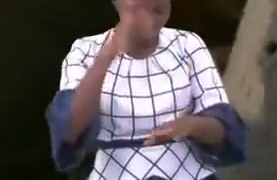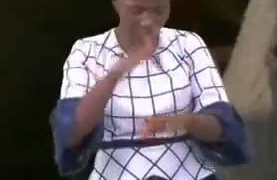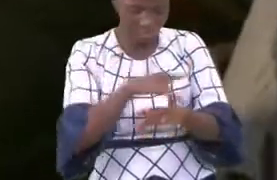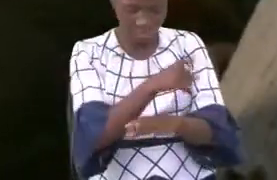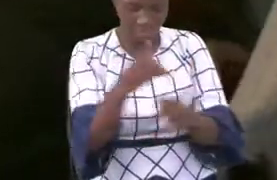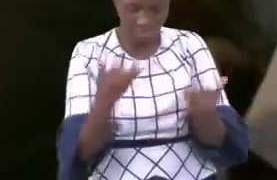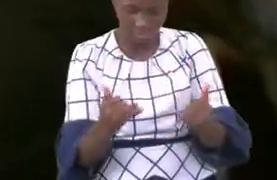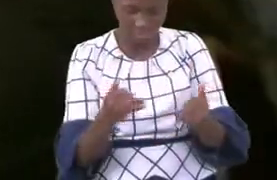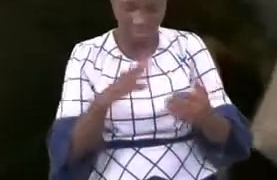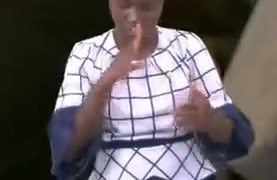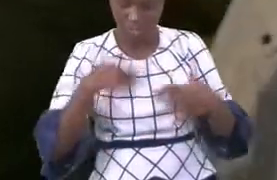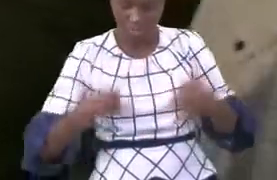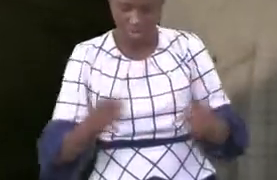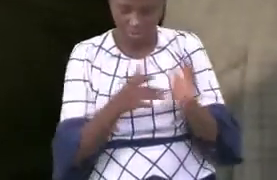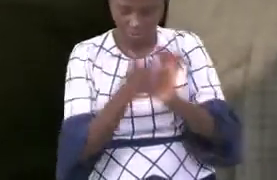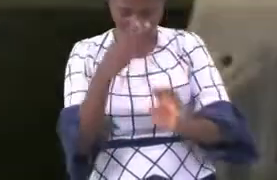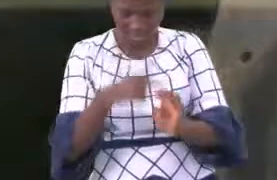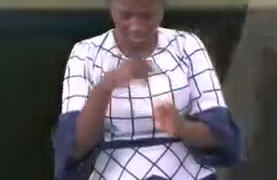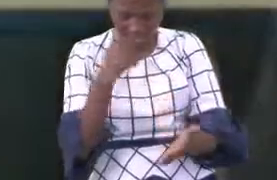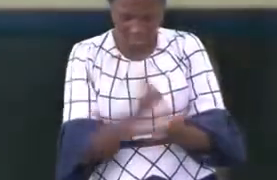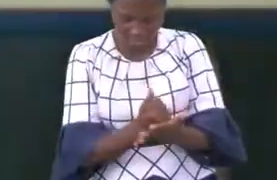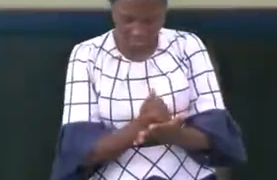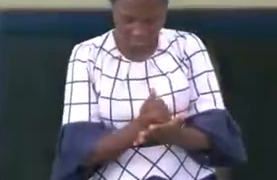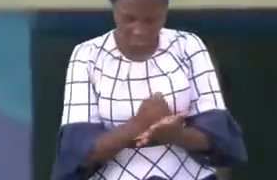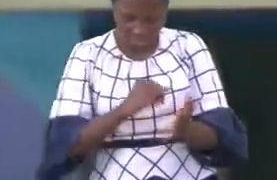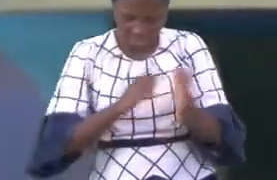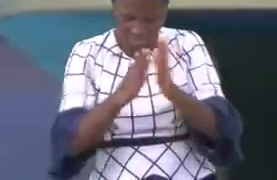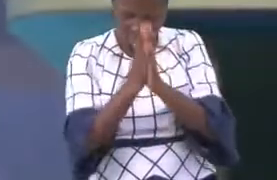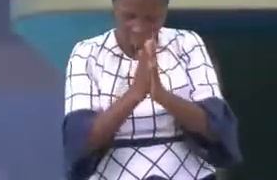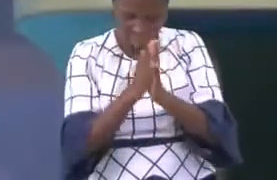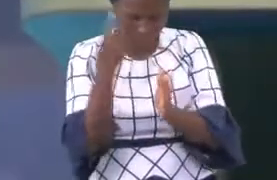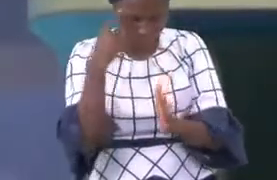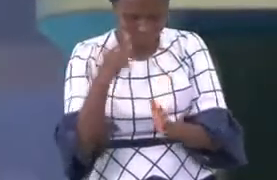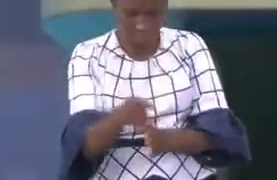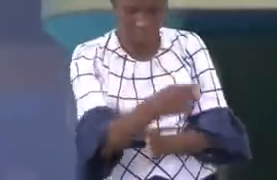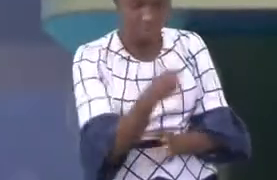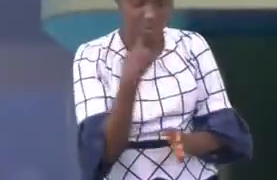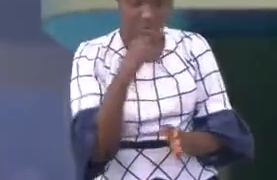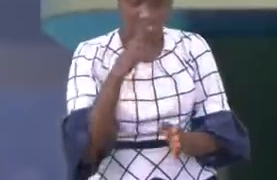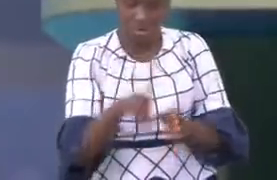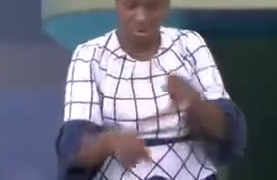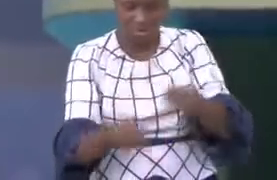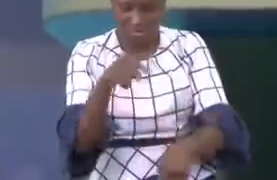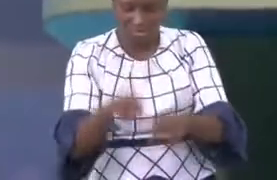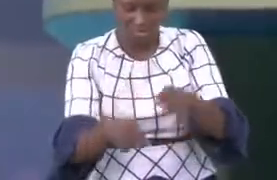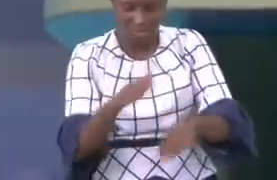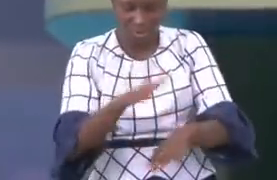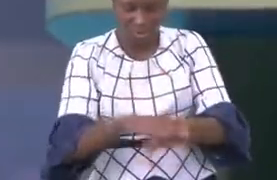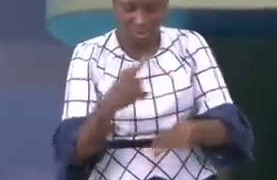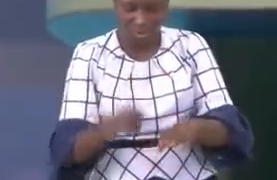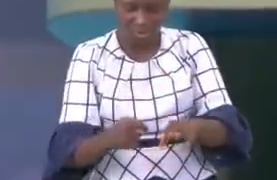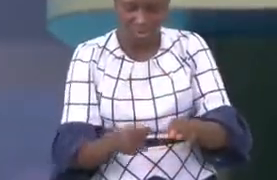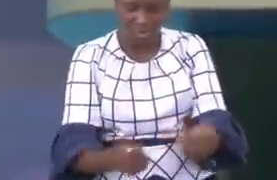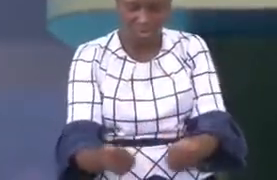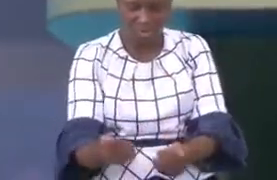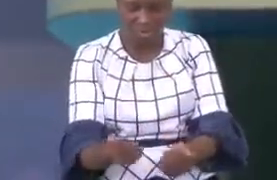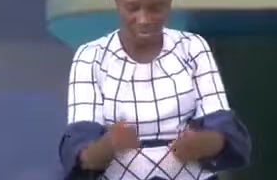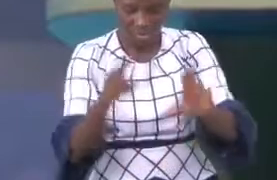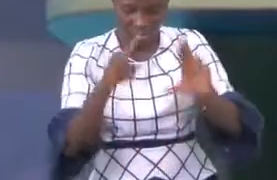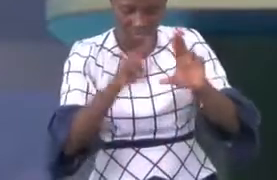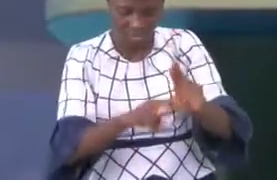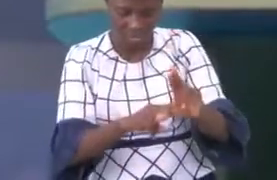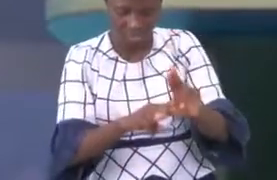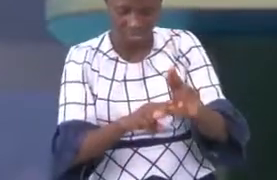pray for those who are lame, paralyzed, on the wheelchair, or lying on the ground. I pray the power of God will touch you